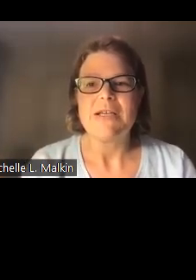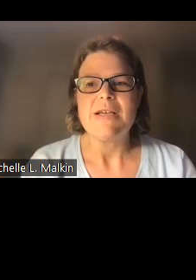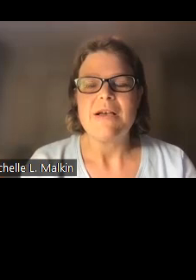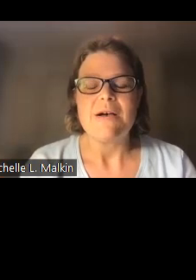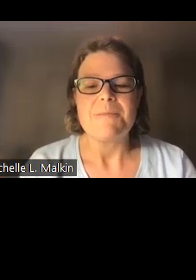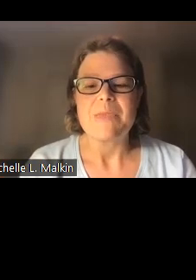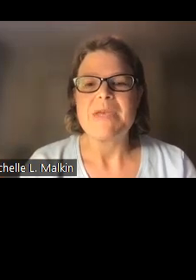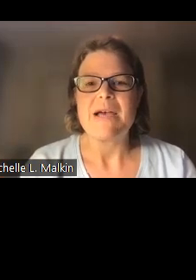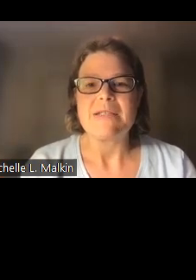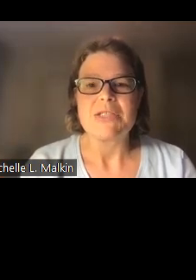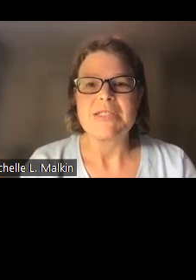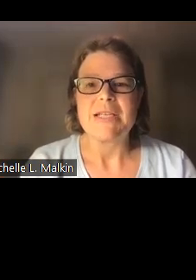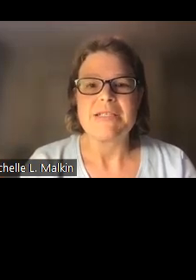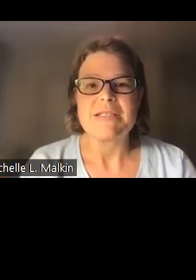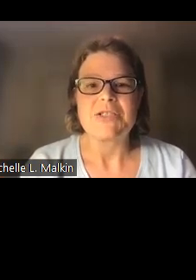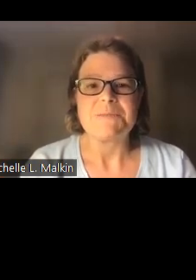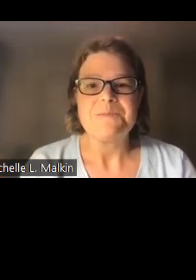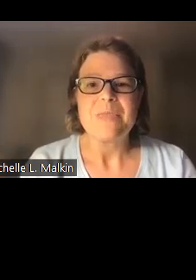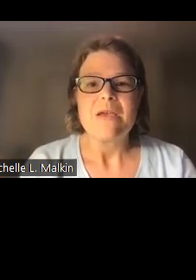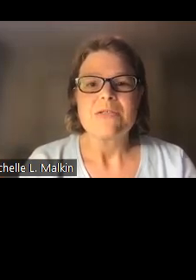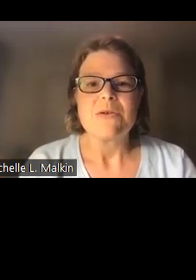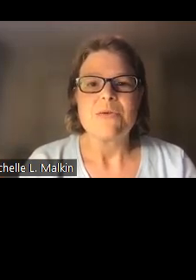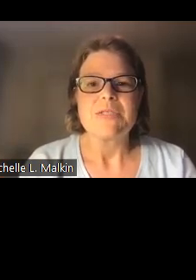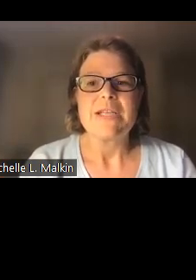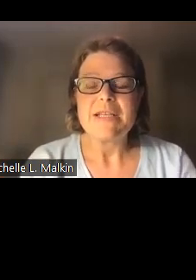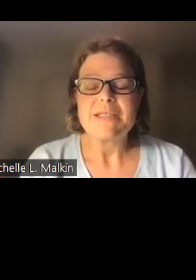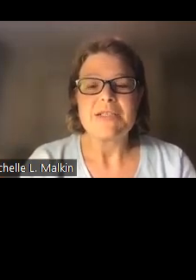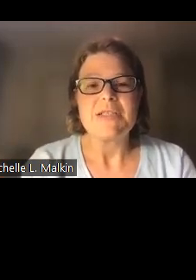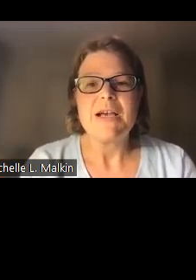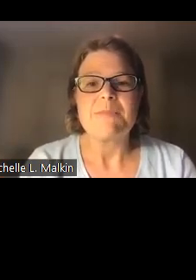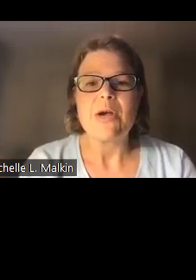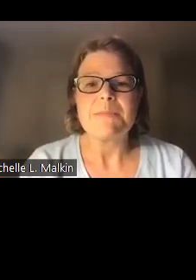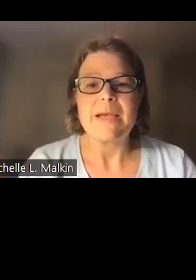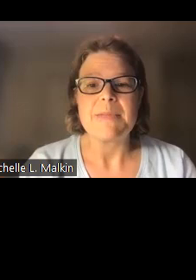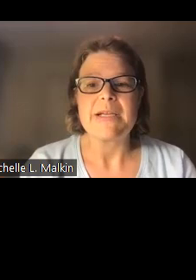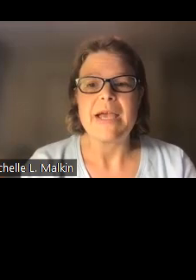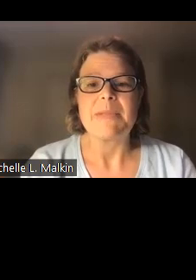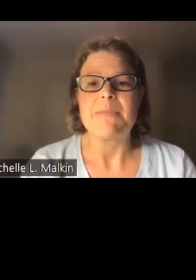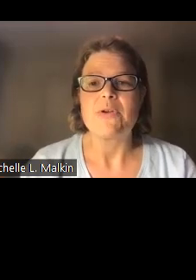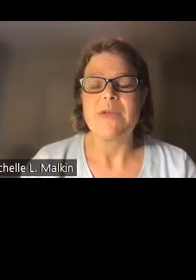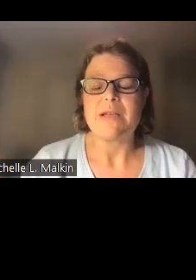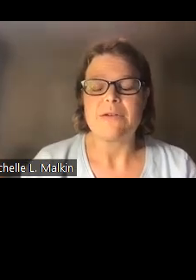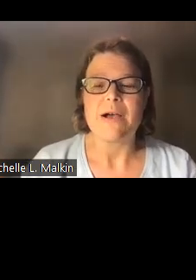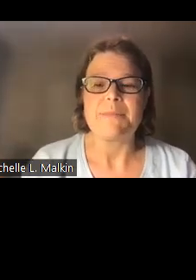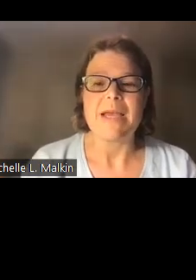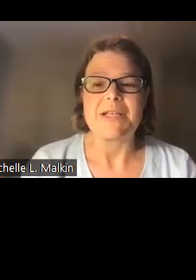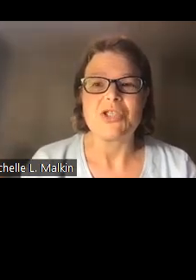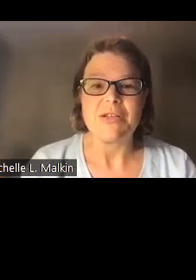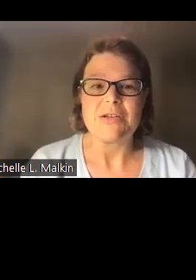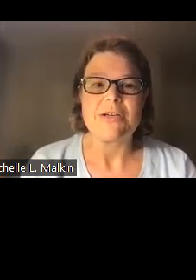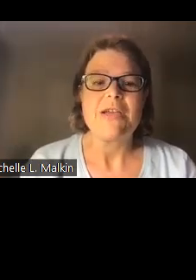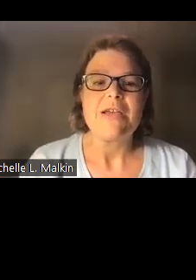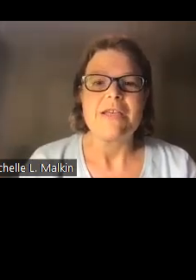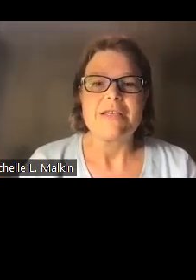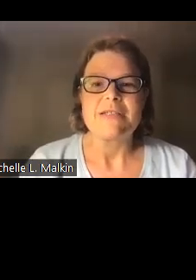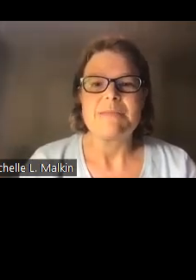etc., beyond just today's session. So today's session on problem gambling, gambling motivated crime, and